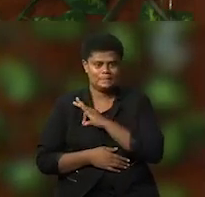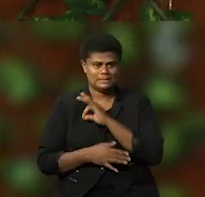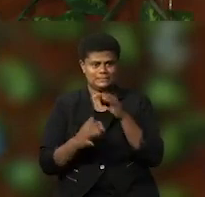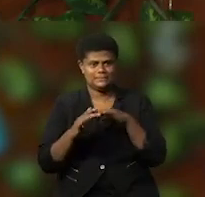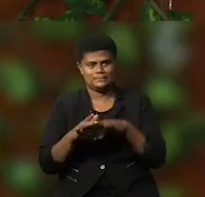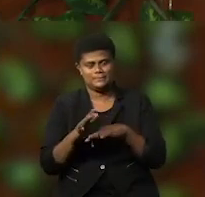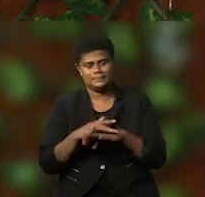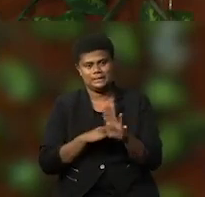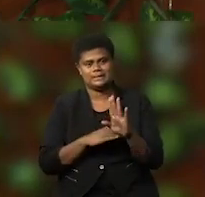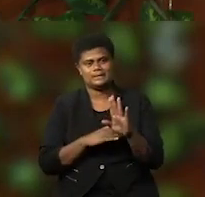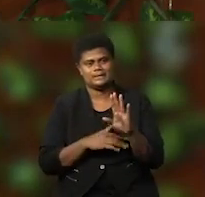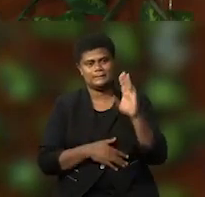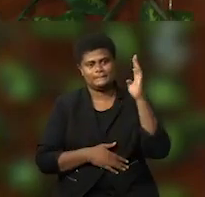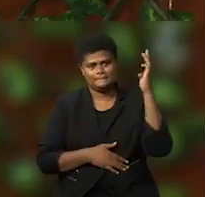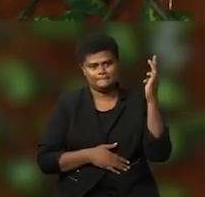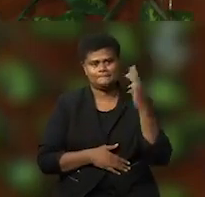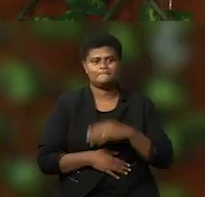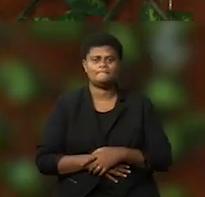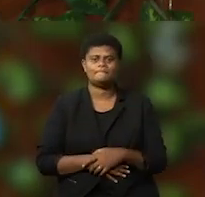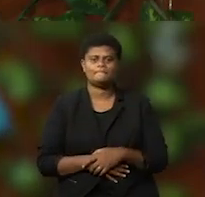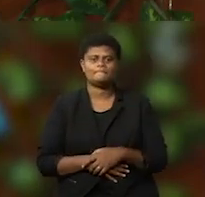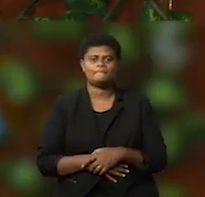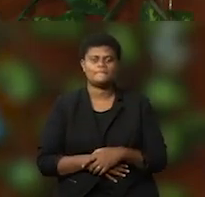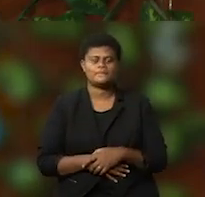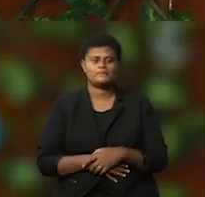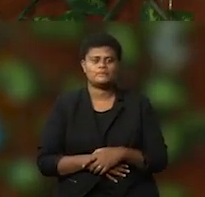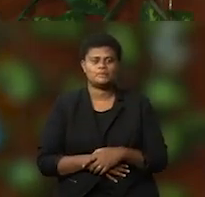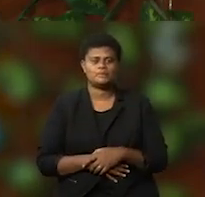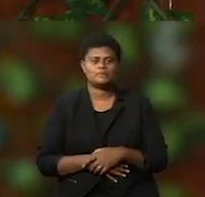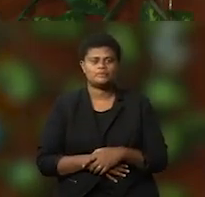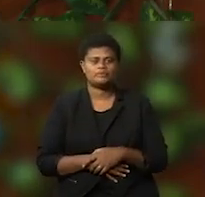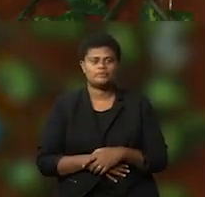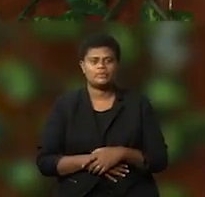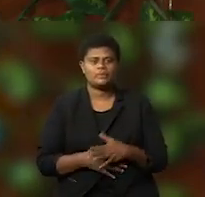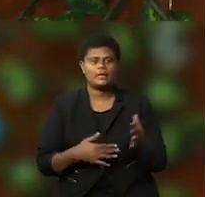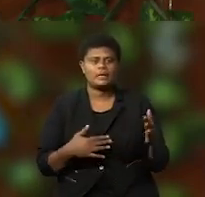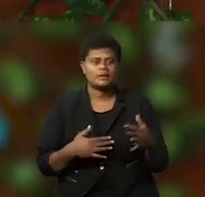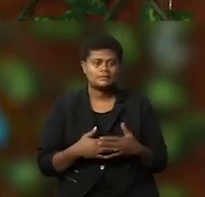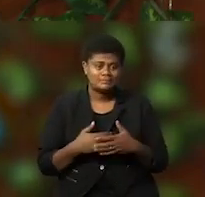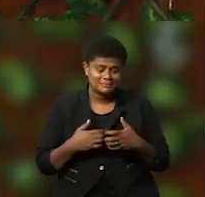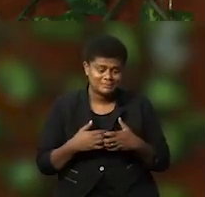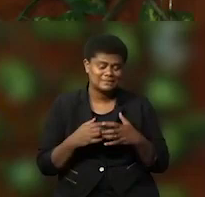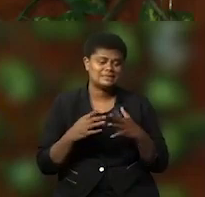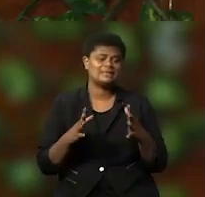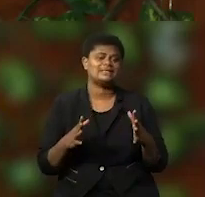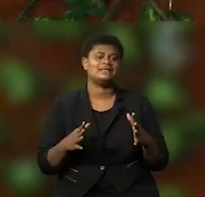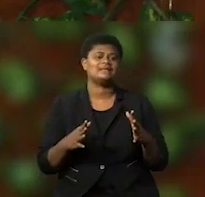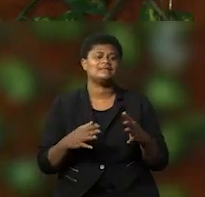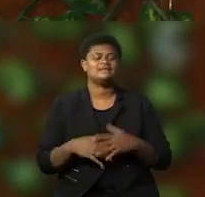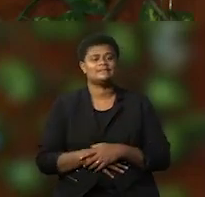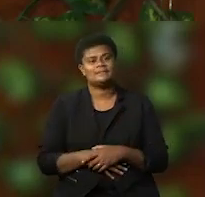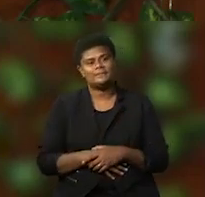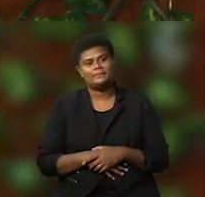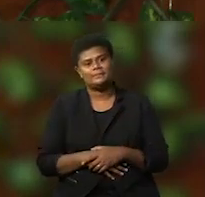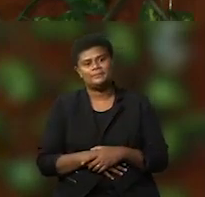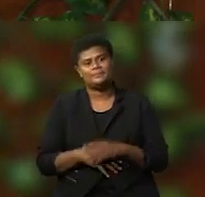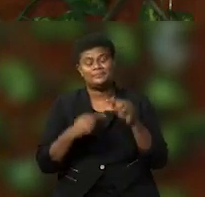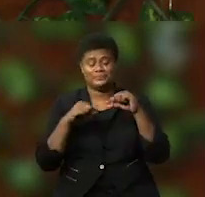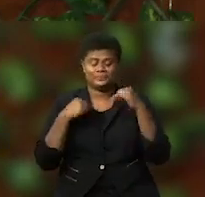as we continue to discuss, we're going to be learning more from our Sabbath school discussion today. To open our discussions,